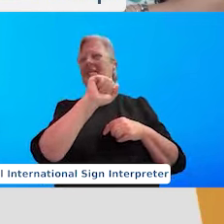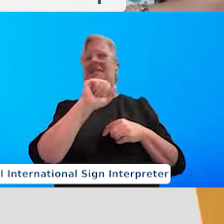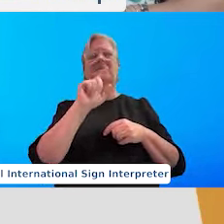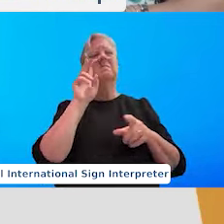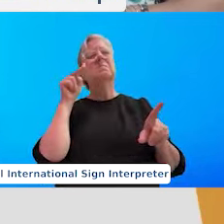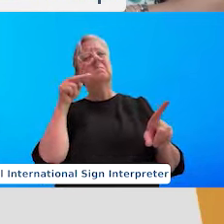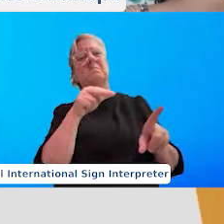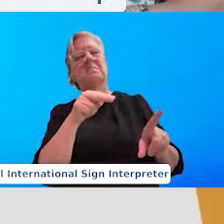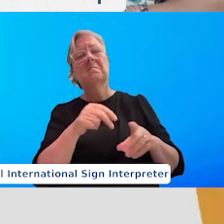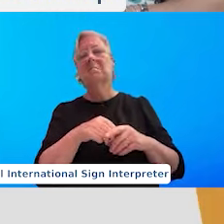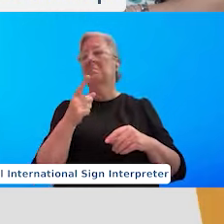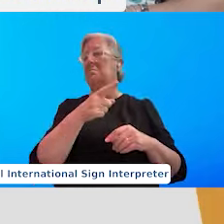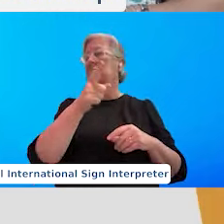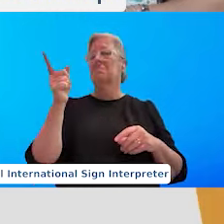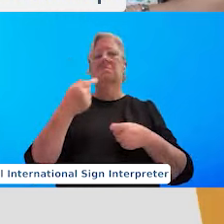of programs.